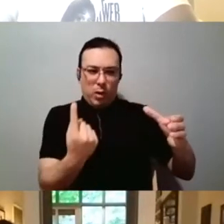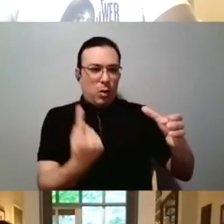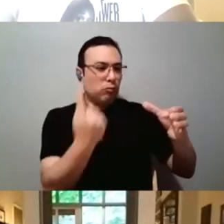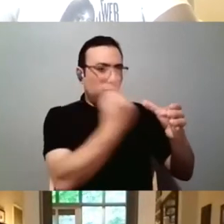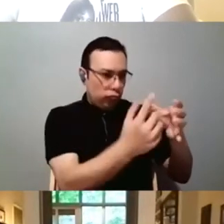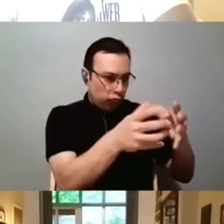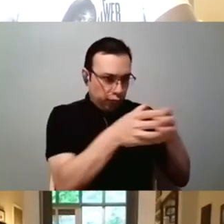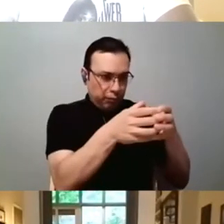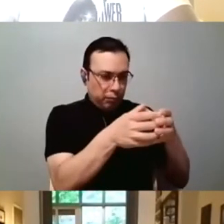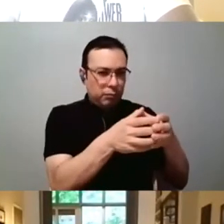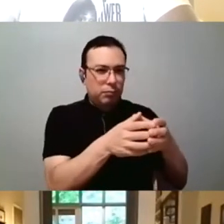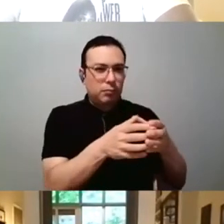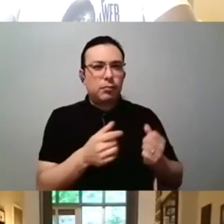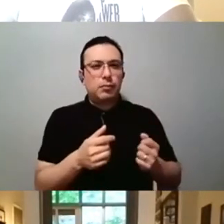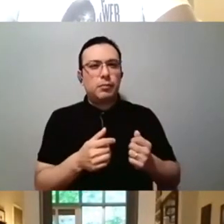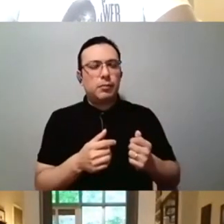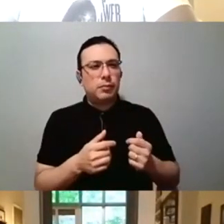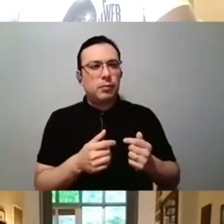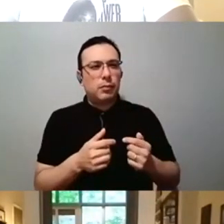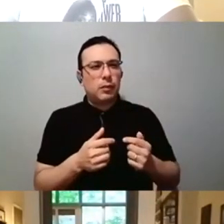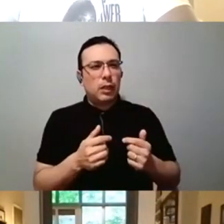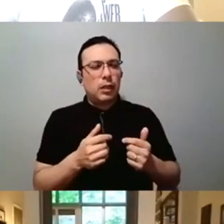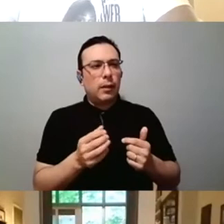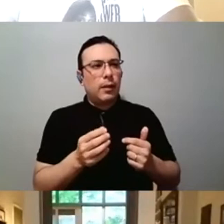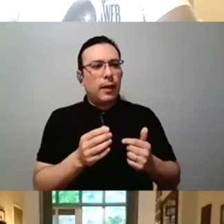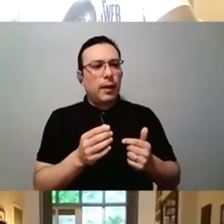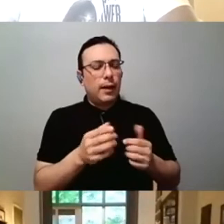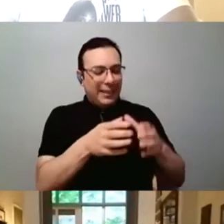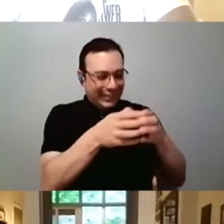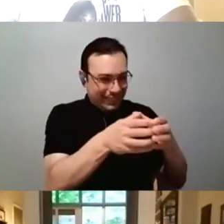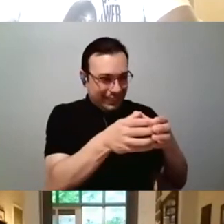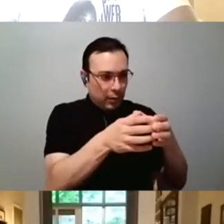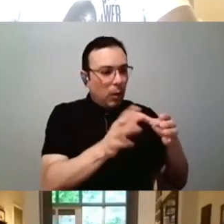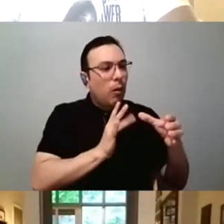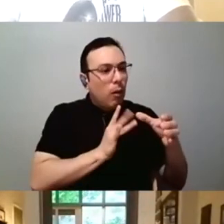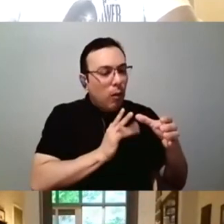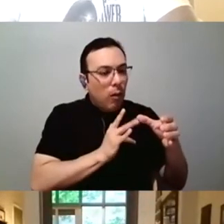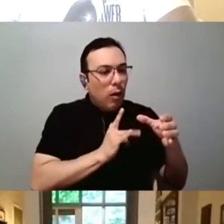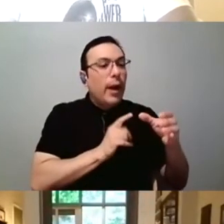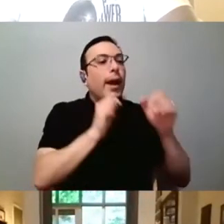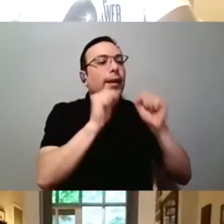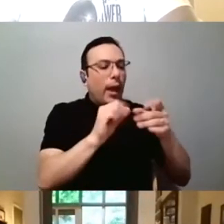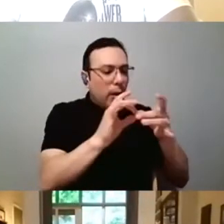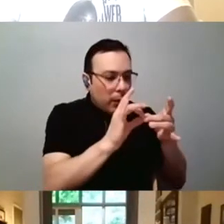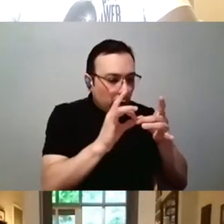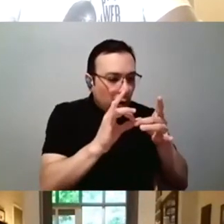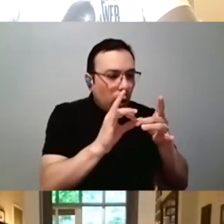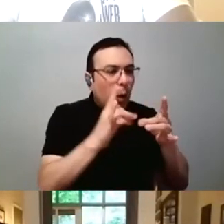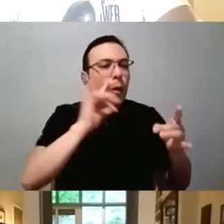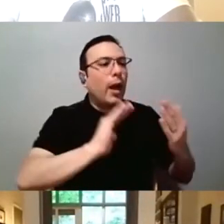like create a sense of community but also at the same time um